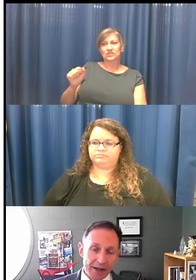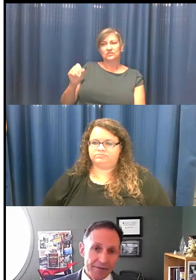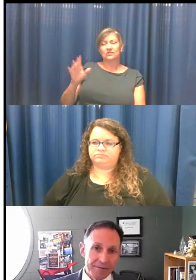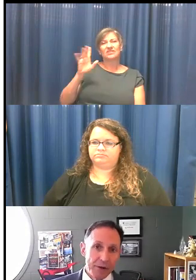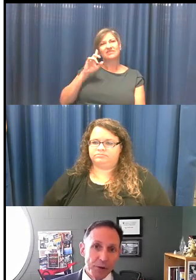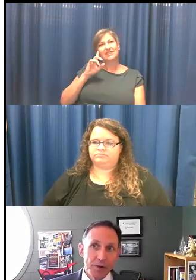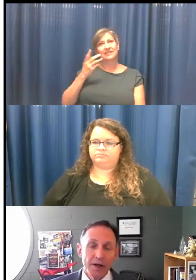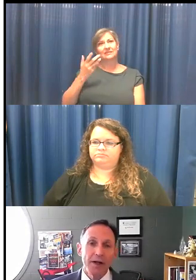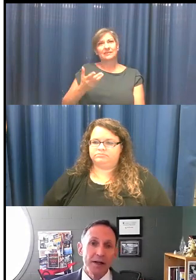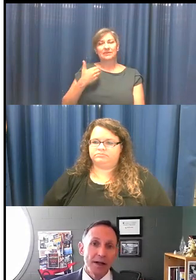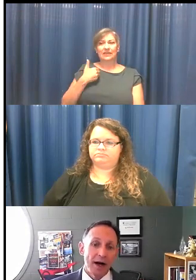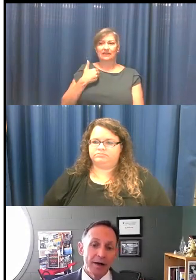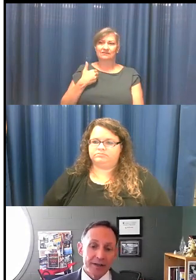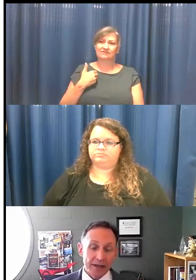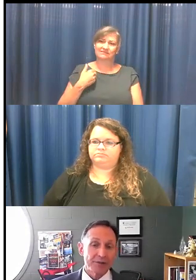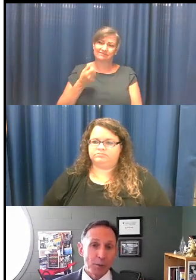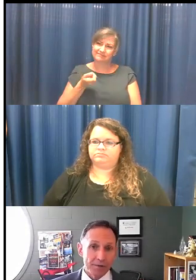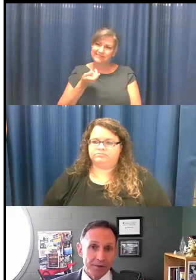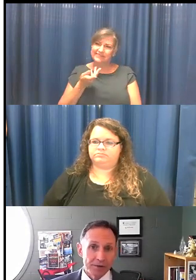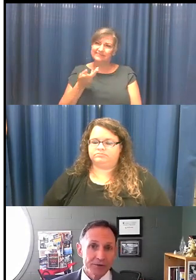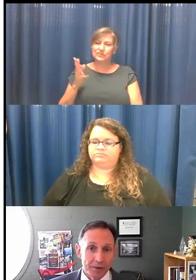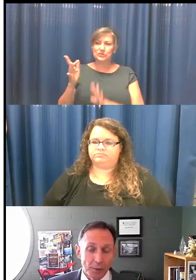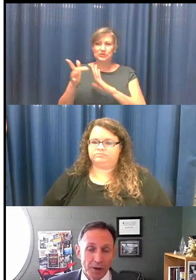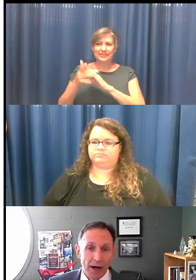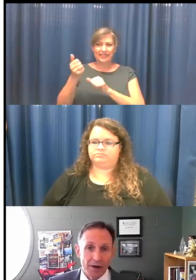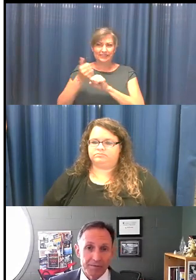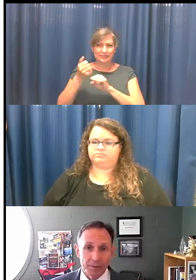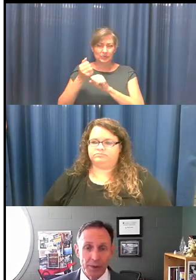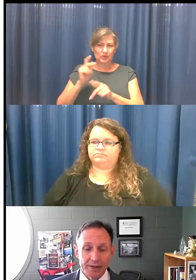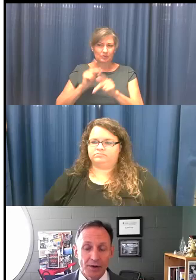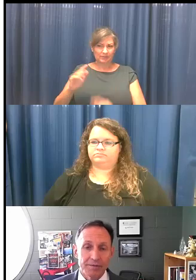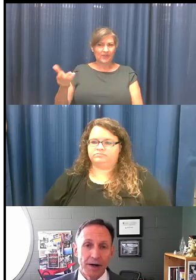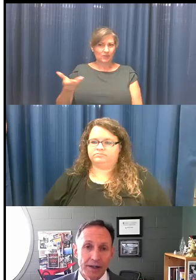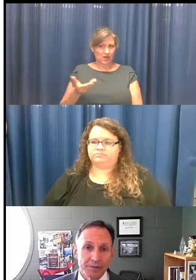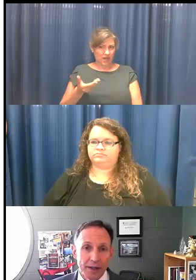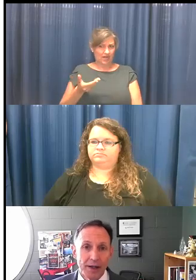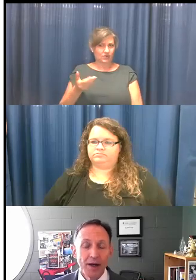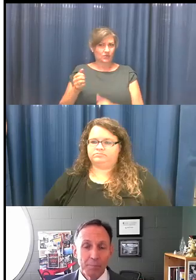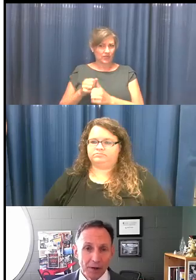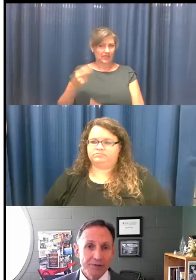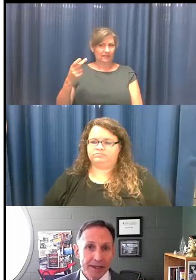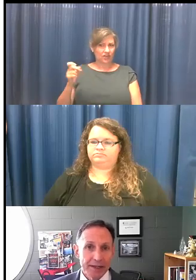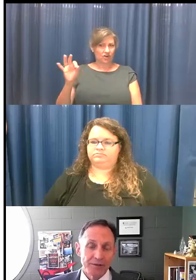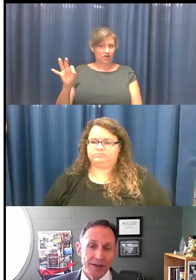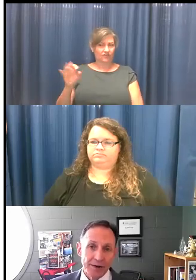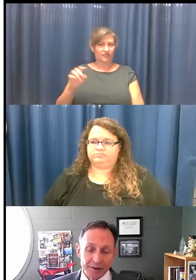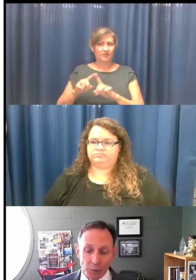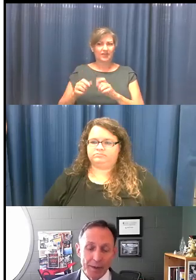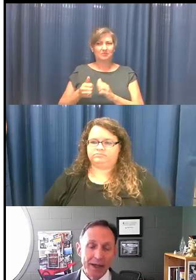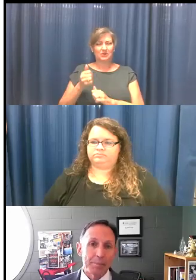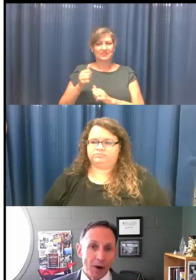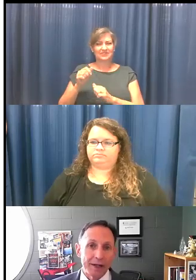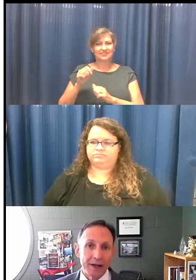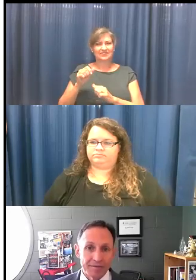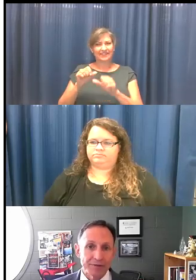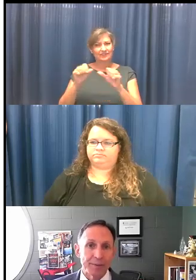a few tech support folks that were hired with HERF funds, but mostly in those areas, we're